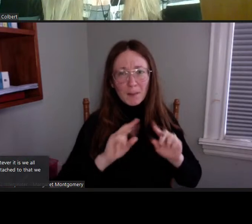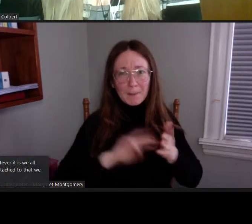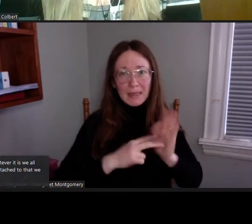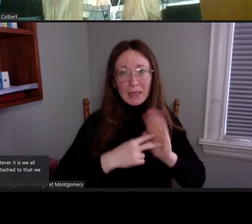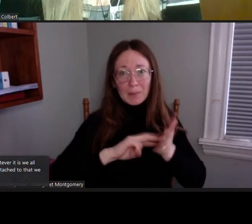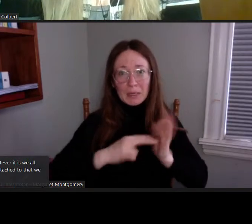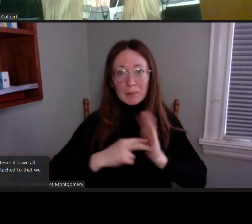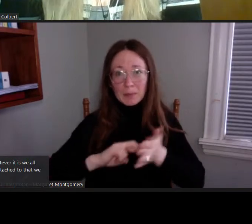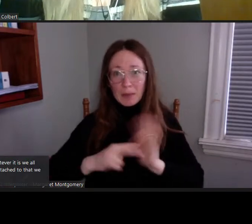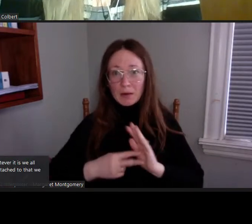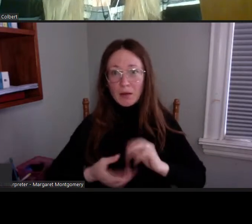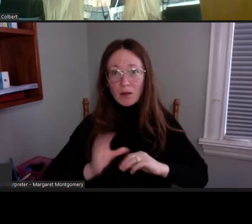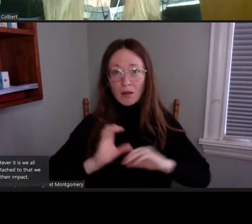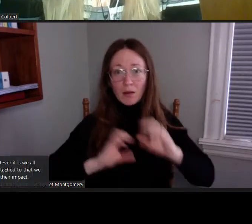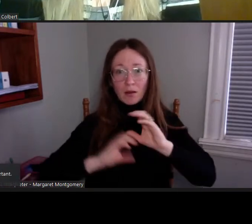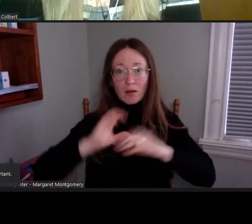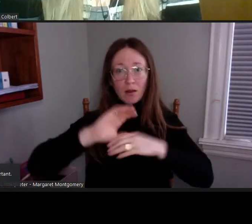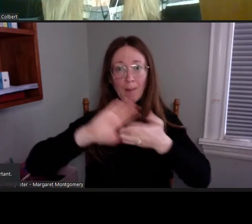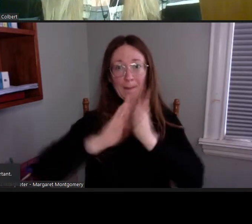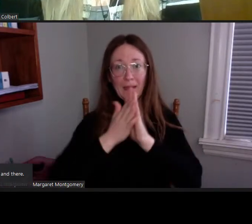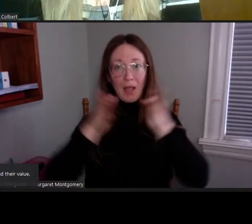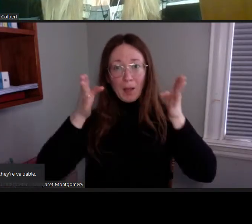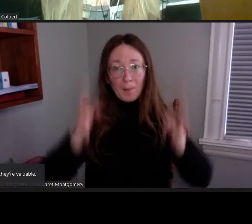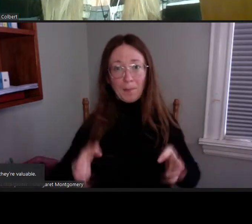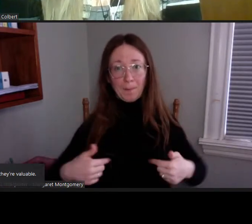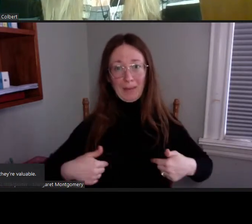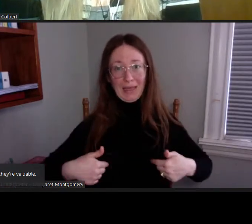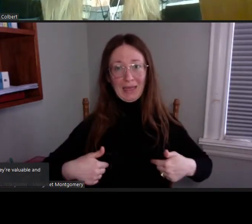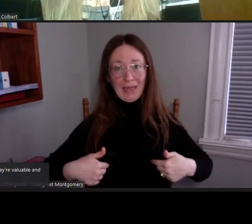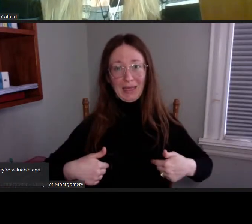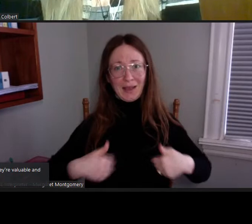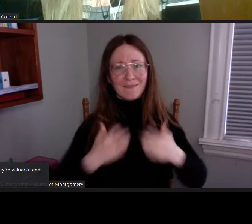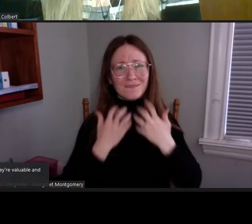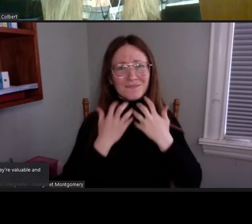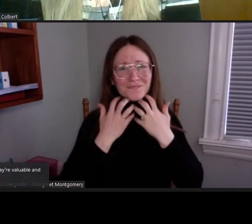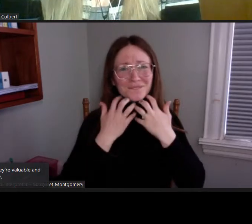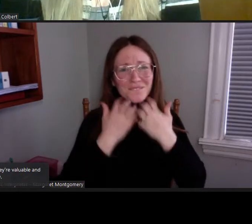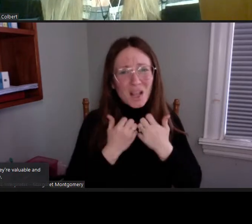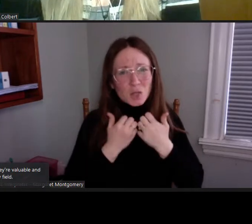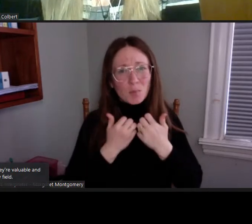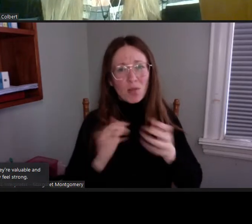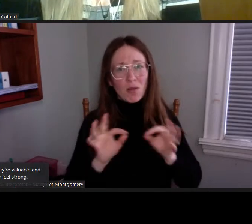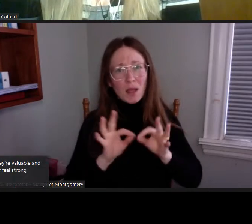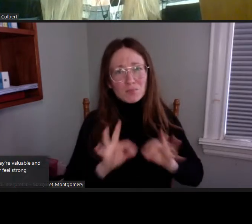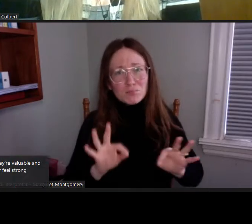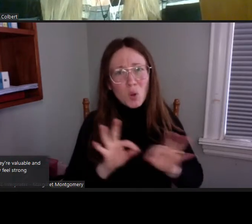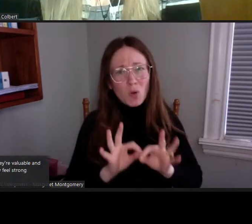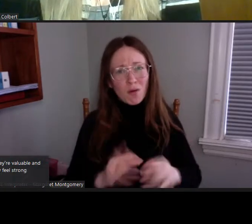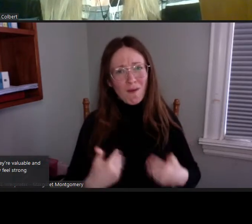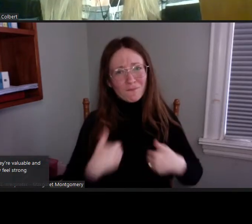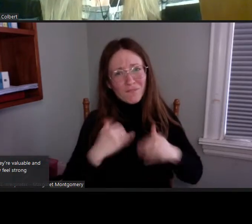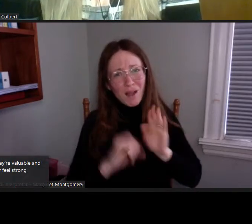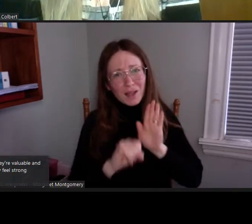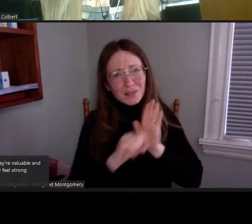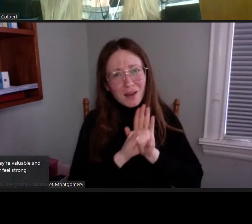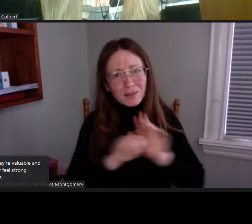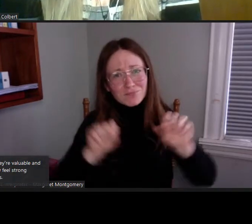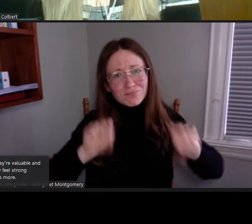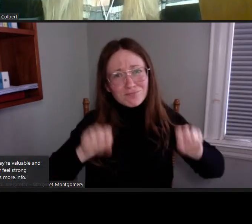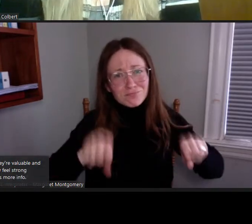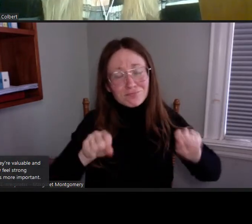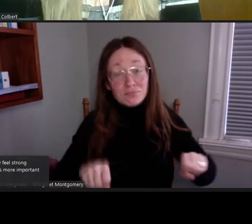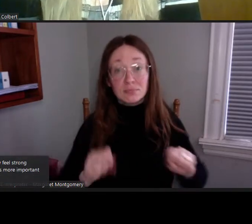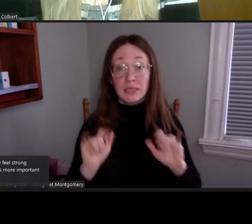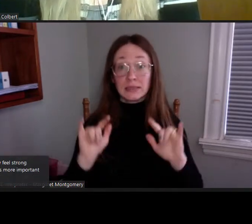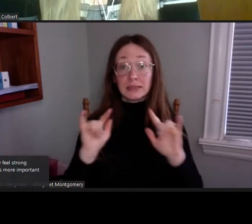us up. And they're important and they're valuable, and they're for us to get our identity, feel strong about ourselves. But I think it's more important